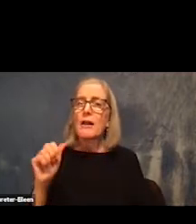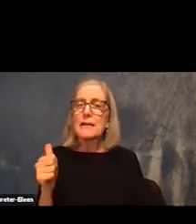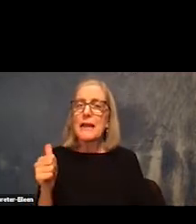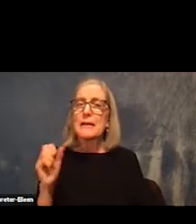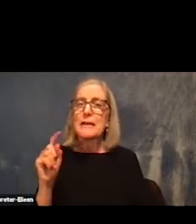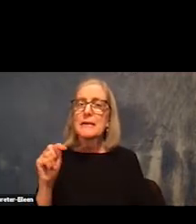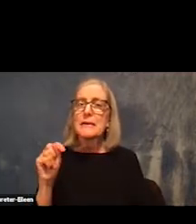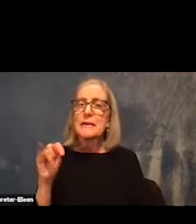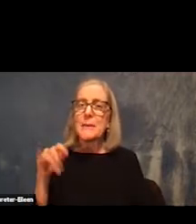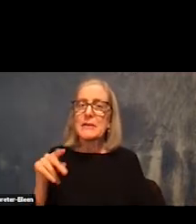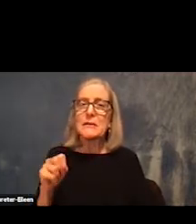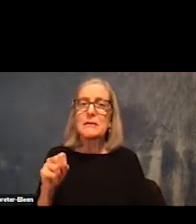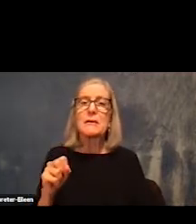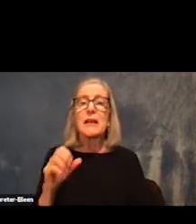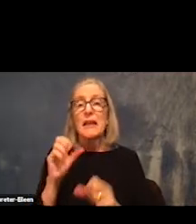link,